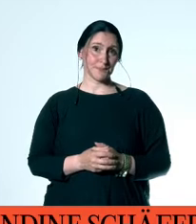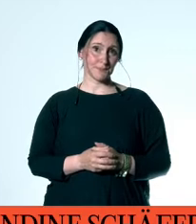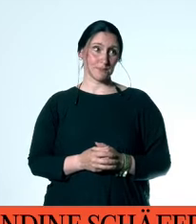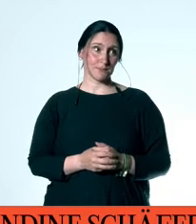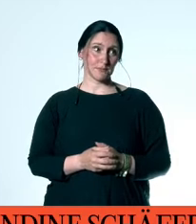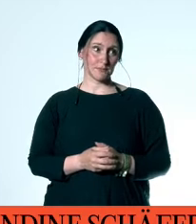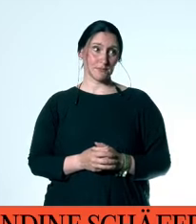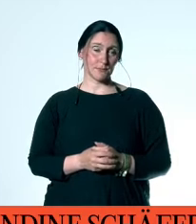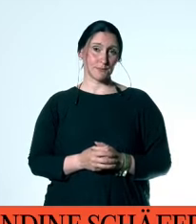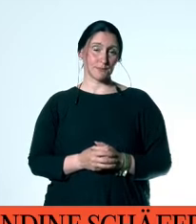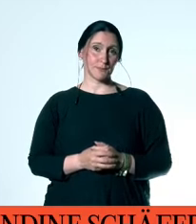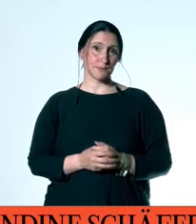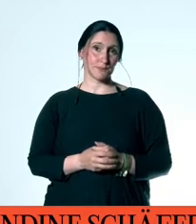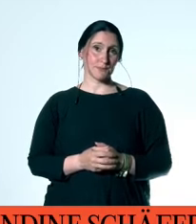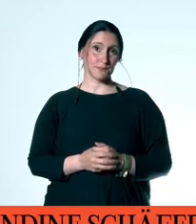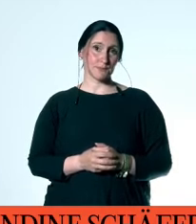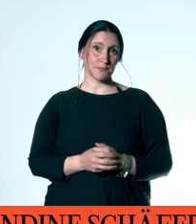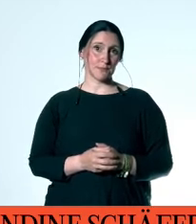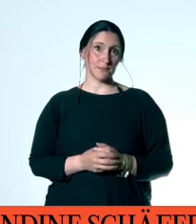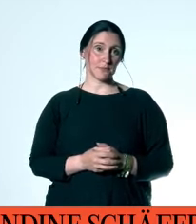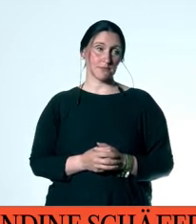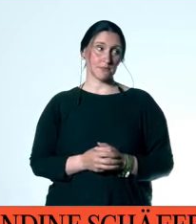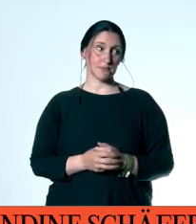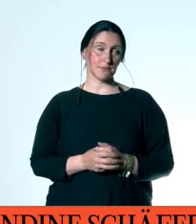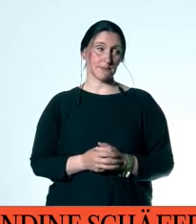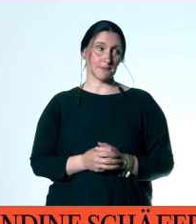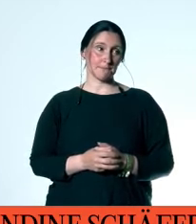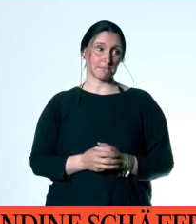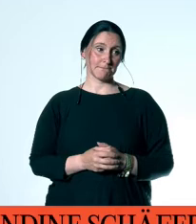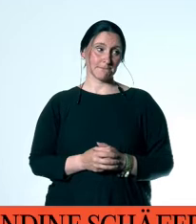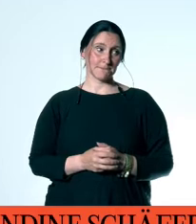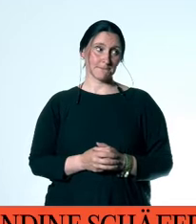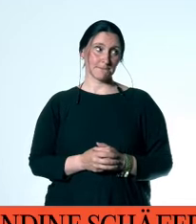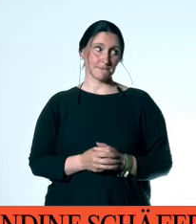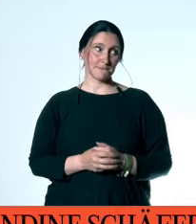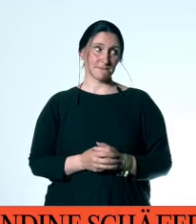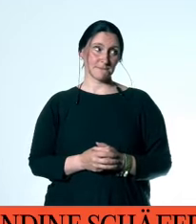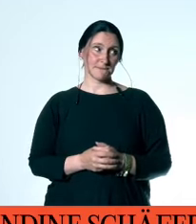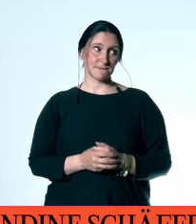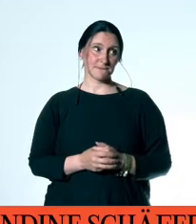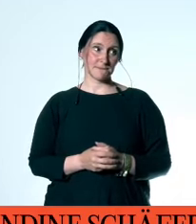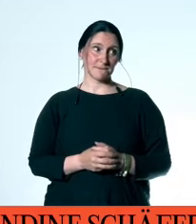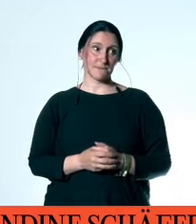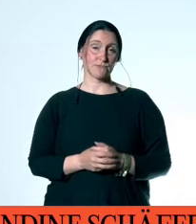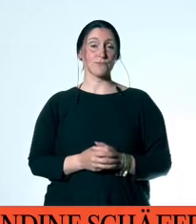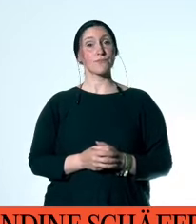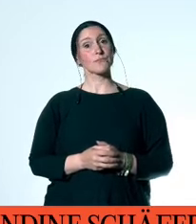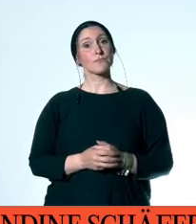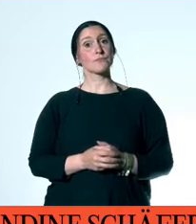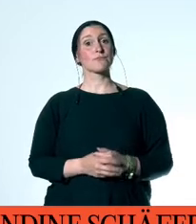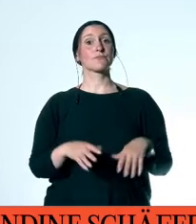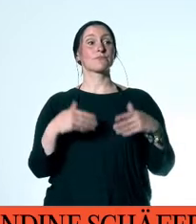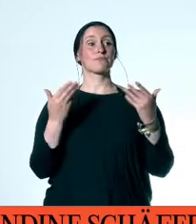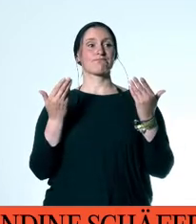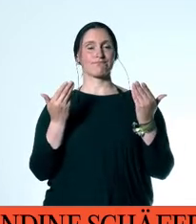Für uns, die wir in der Pazifikregion leben, gibt es eben diese Alabados.